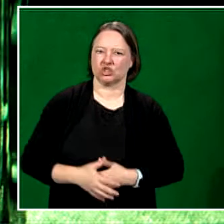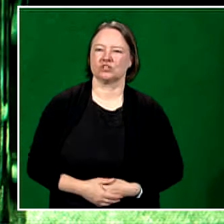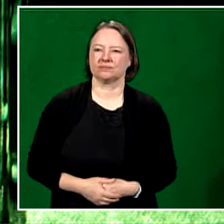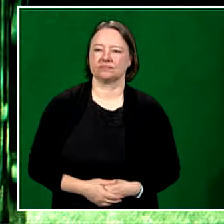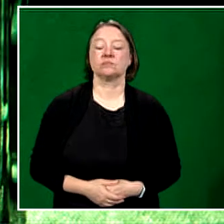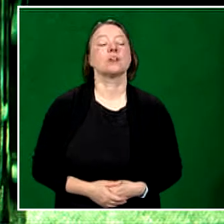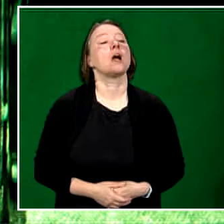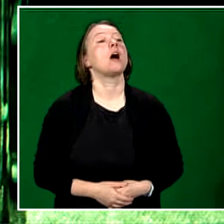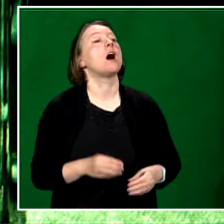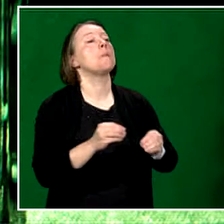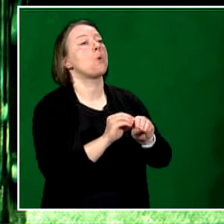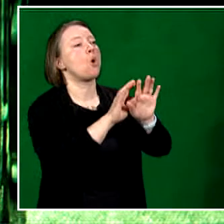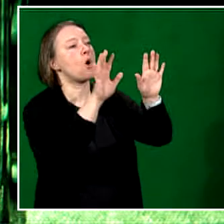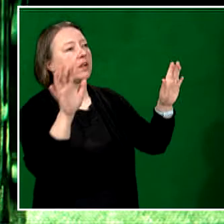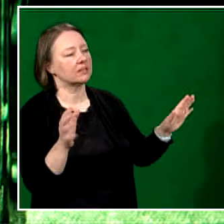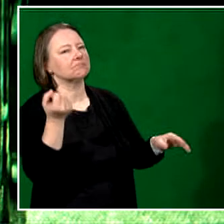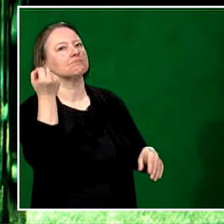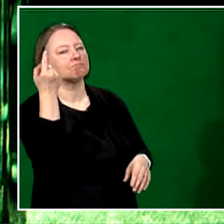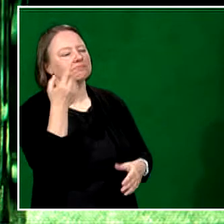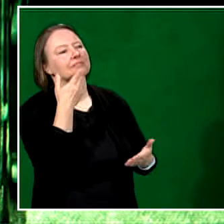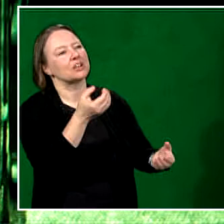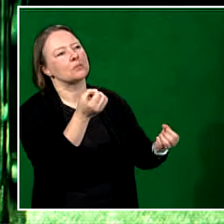That's much clearer. Thank you very much.